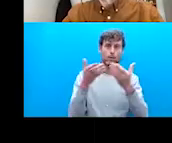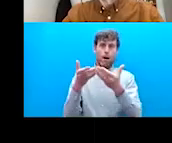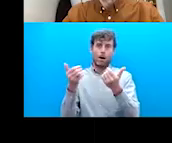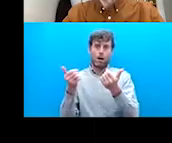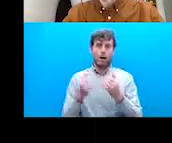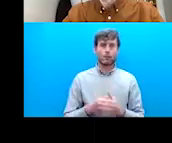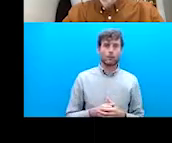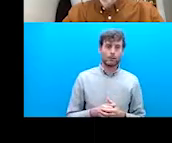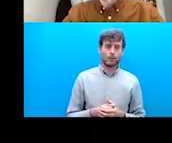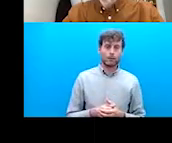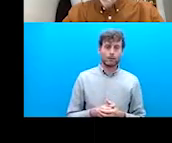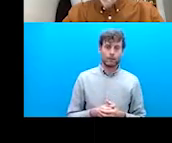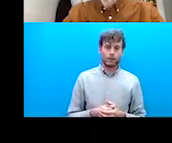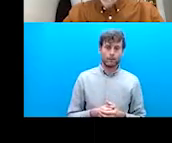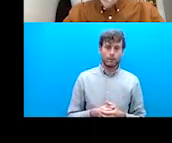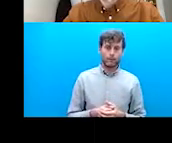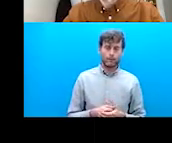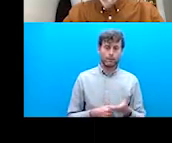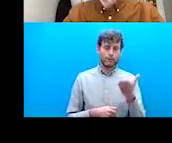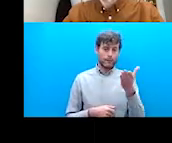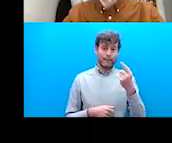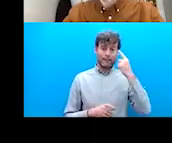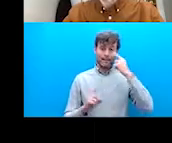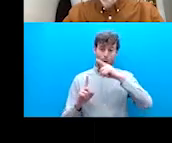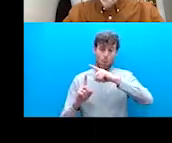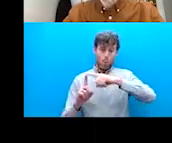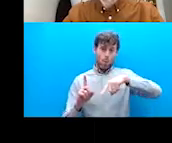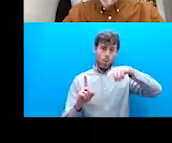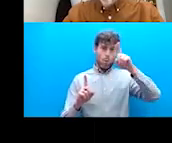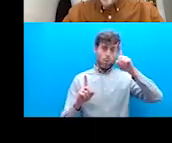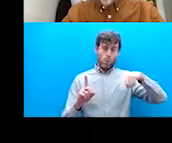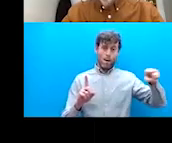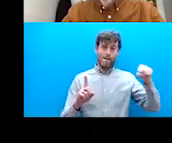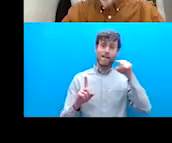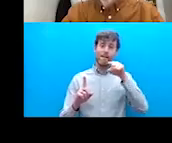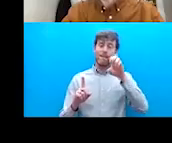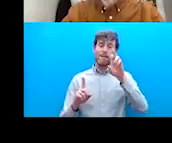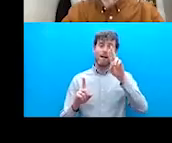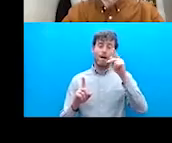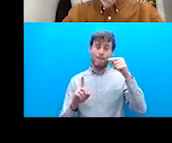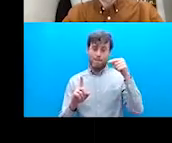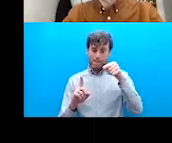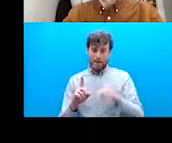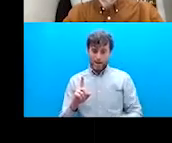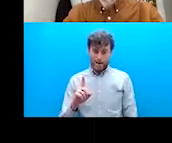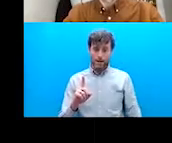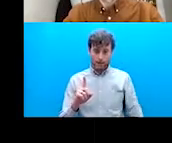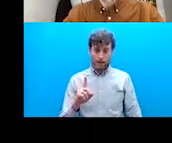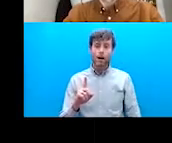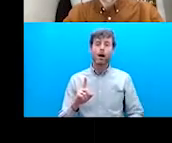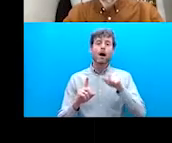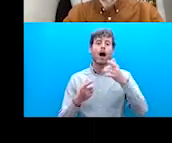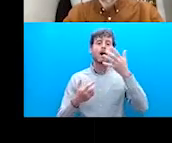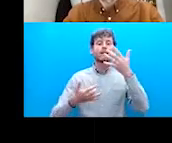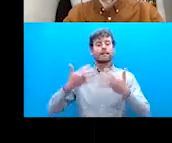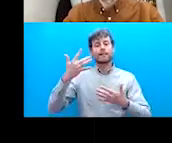The overlaid ERP waveforms in just one channel, CZ, a statistical heat map of